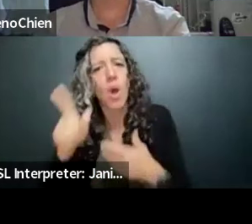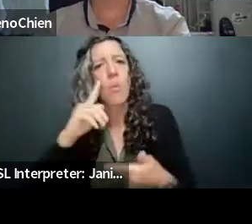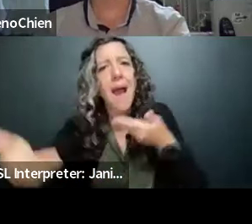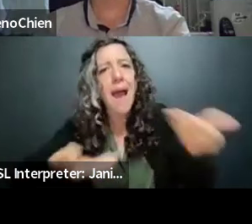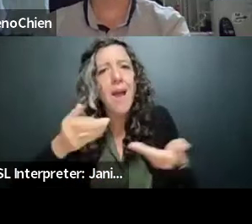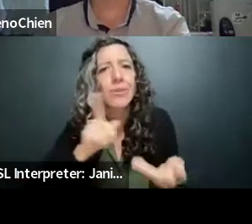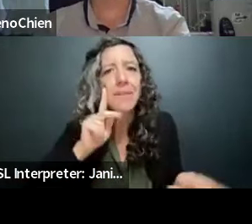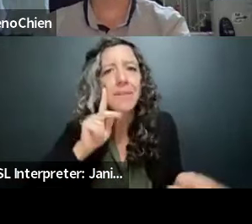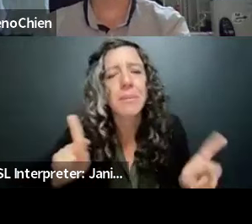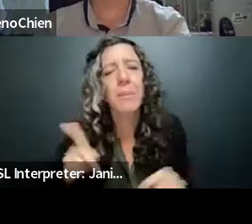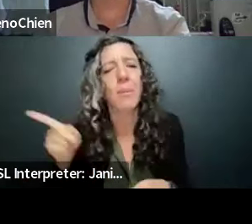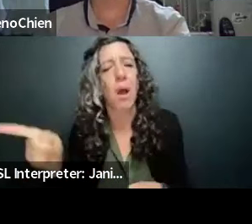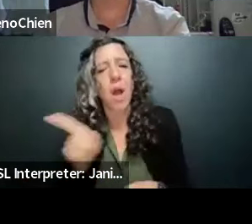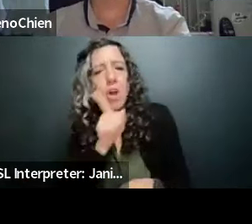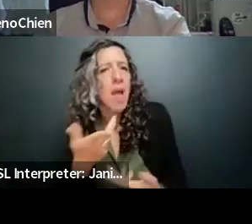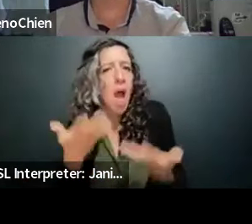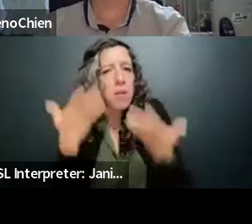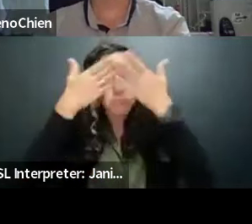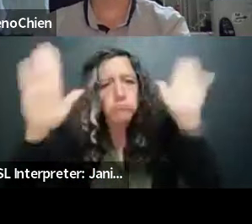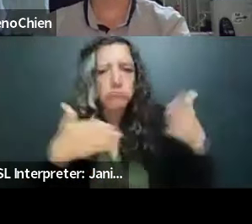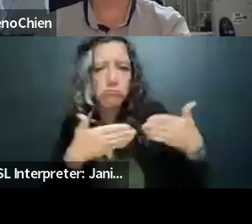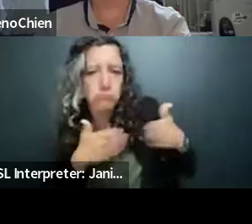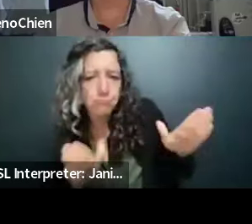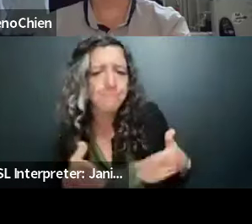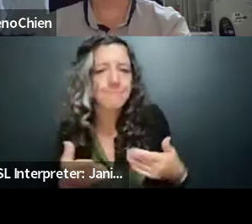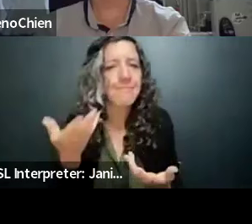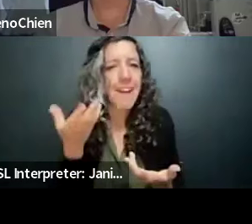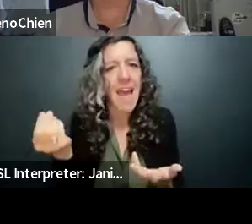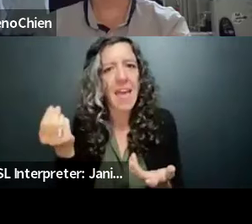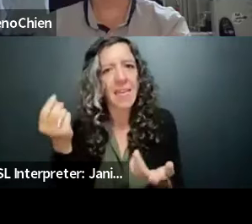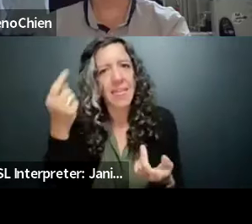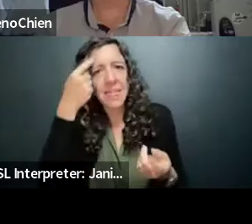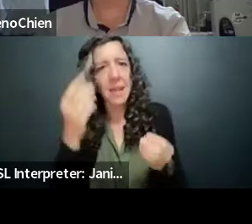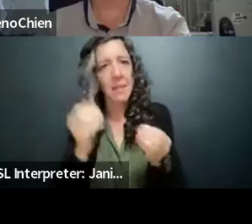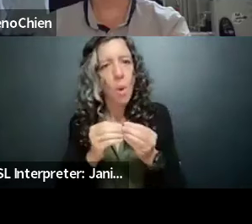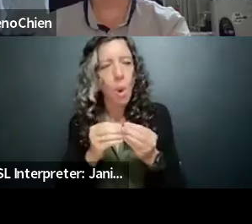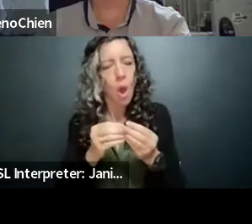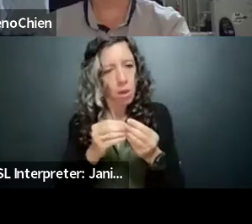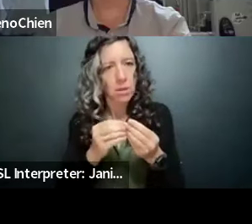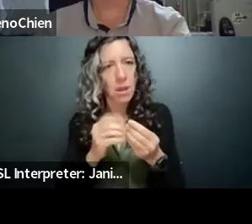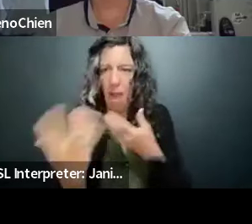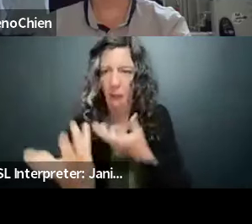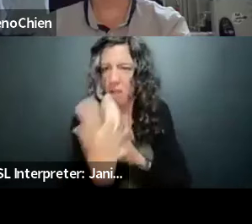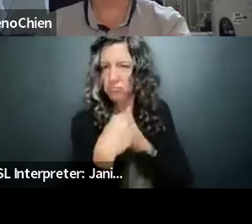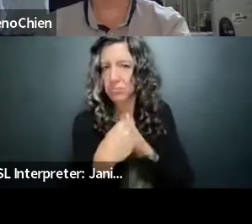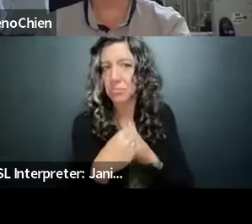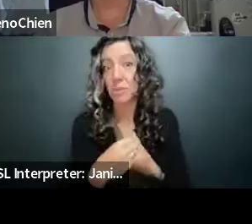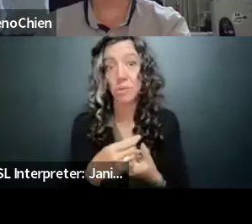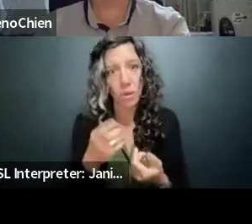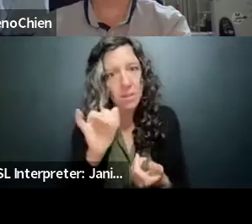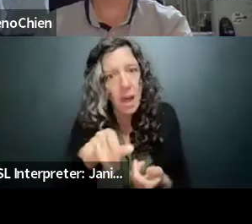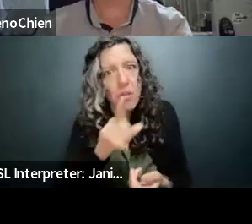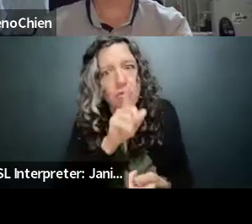deaf people. They're very, they're very forward thinking in that sense. So that's good, really